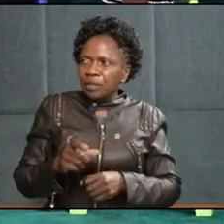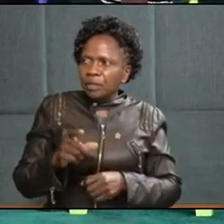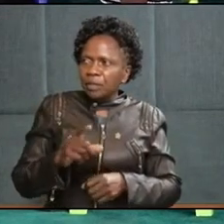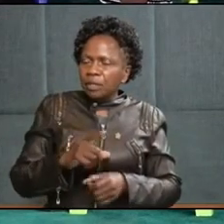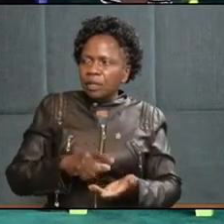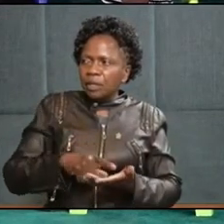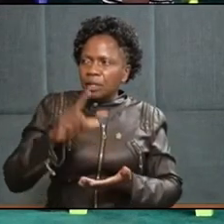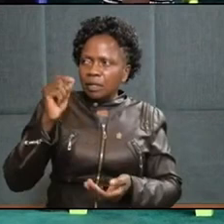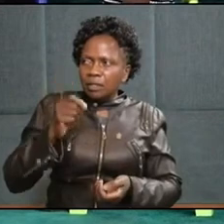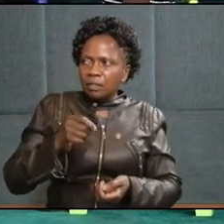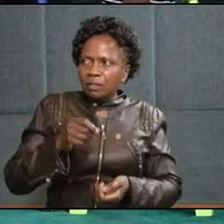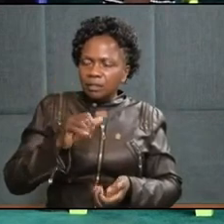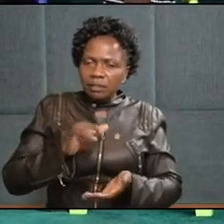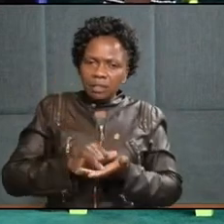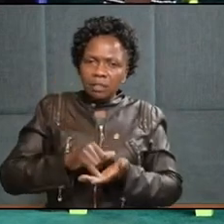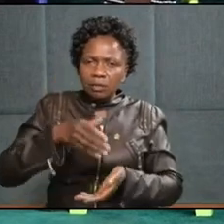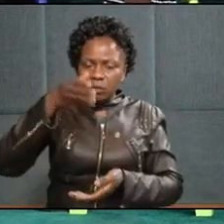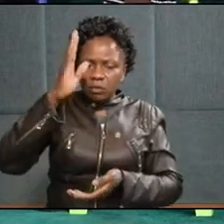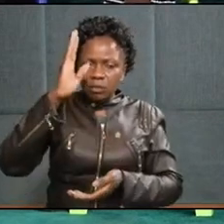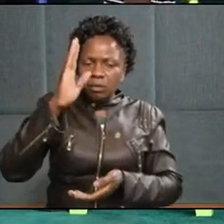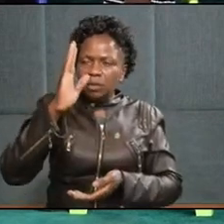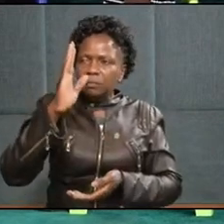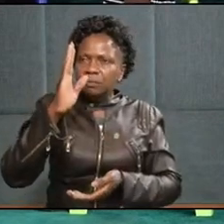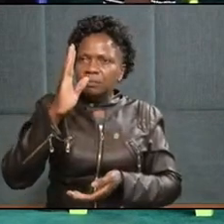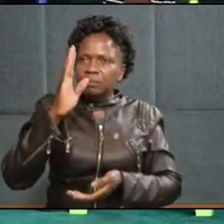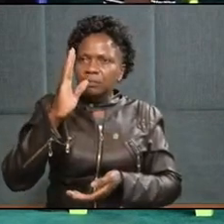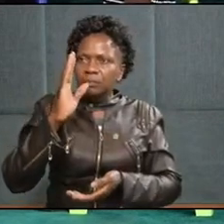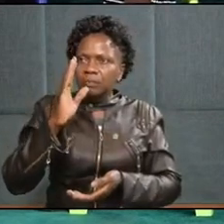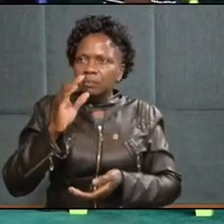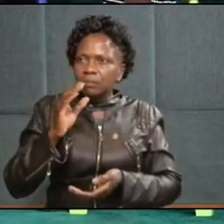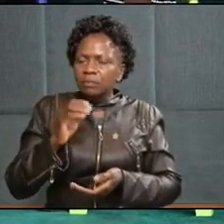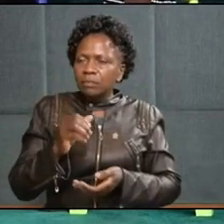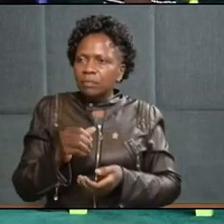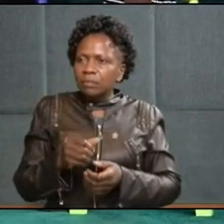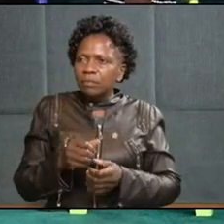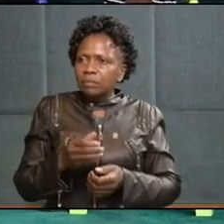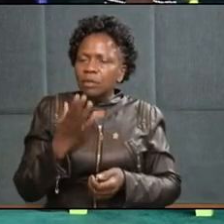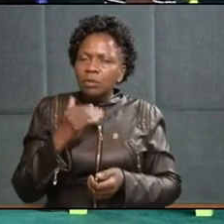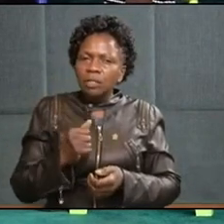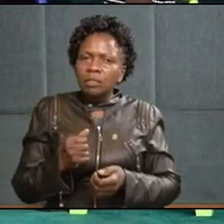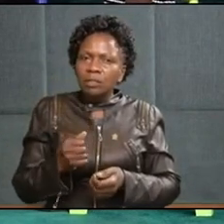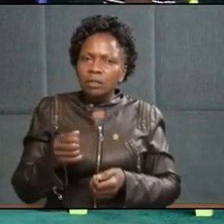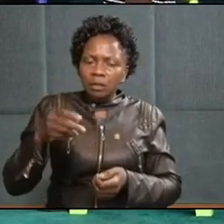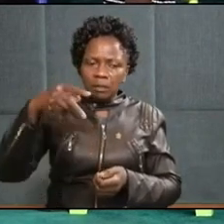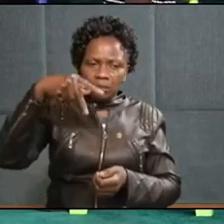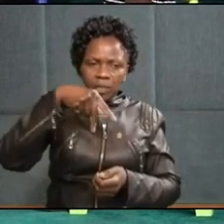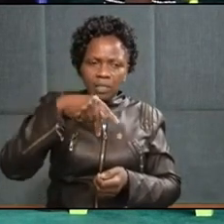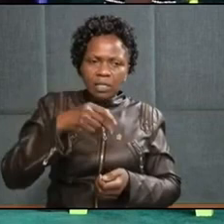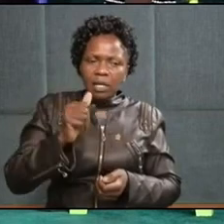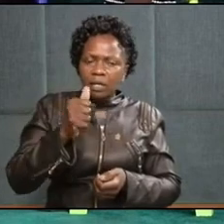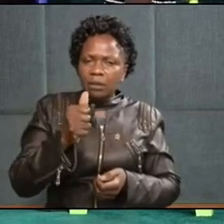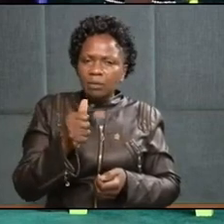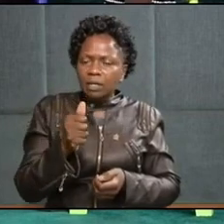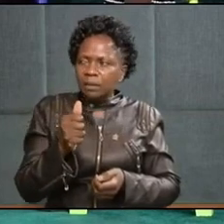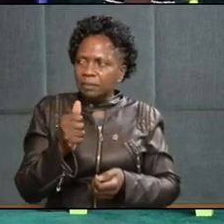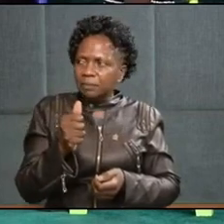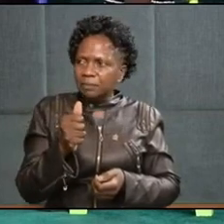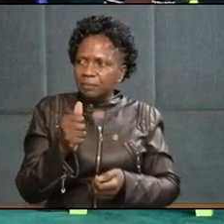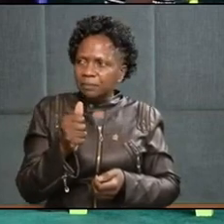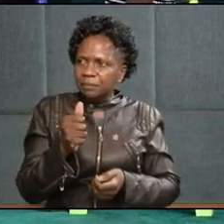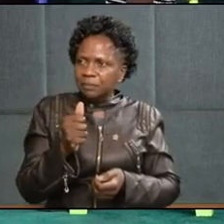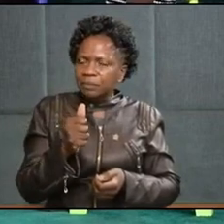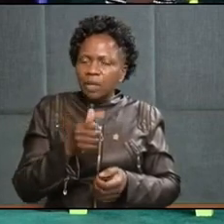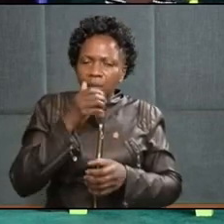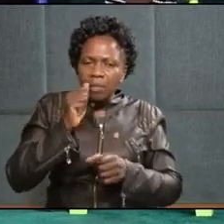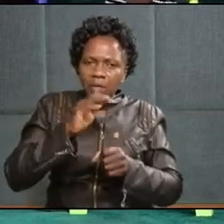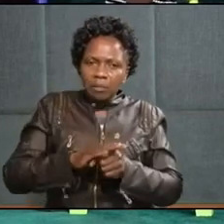Paul went with his friends Priscilla and Aquila to Ephesus. Yes, and Paul